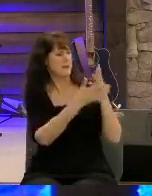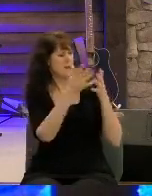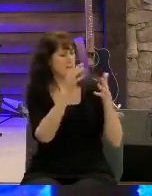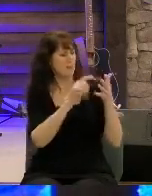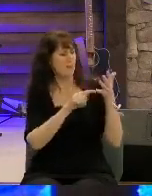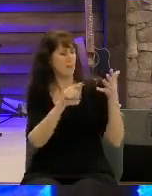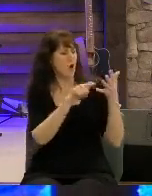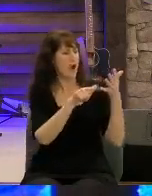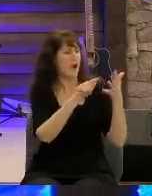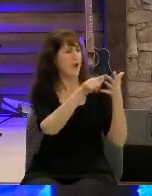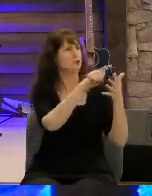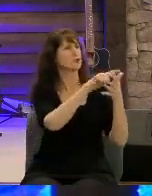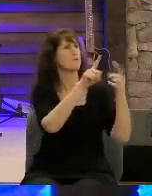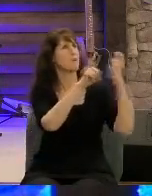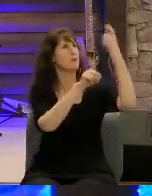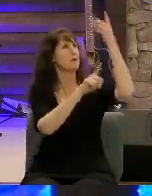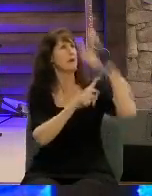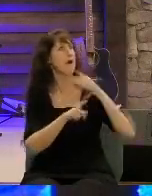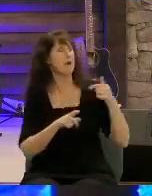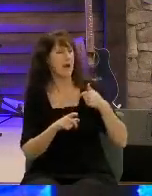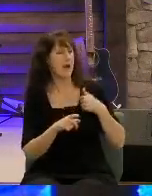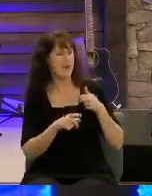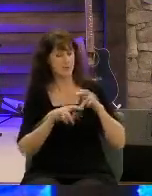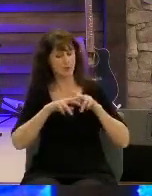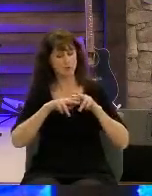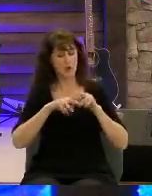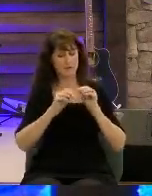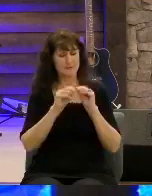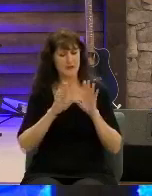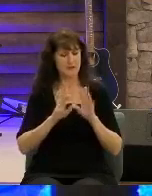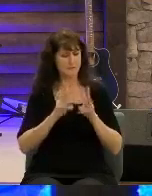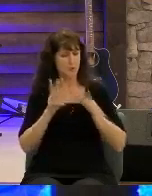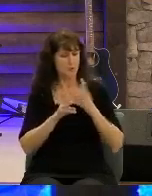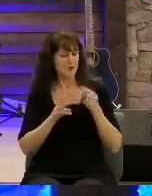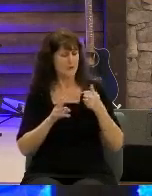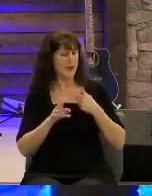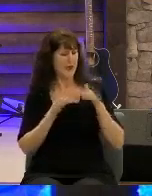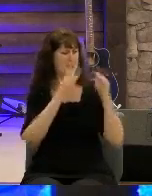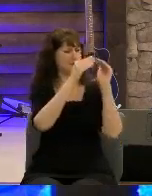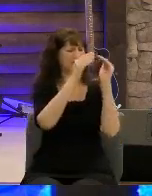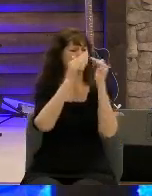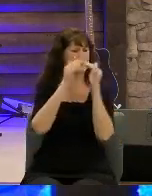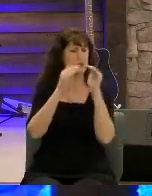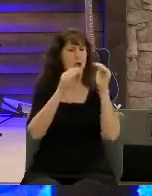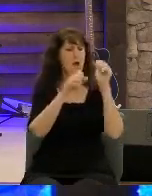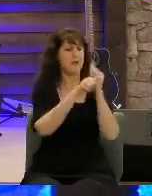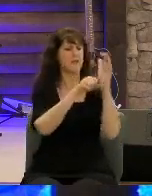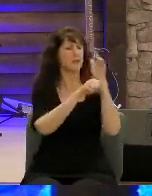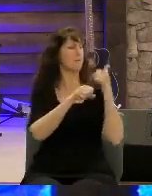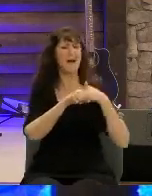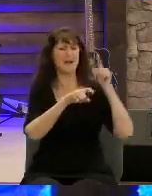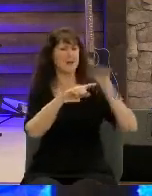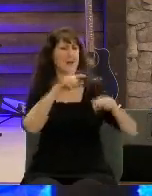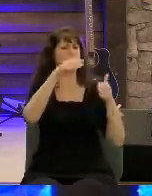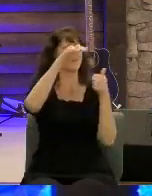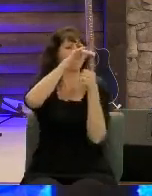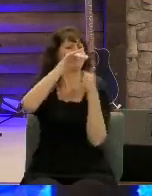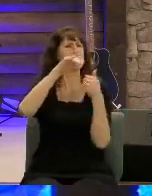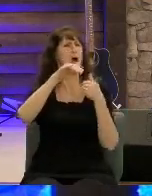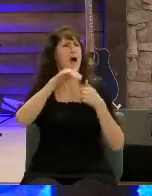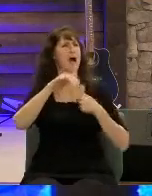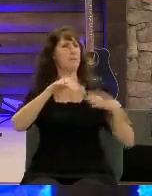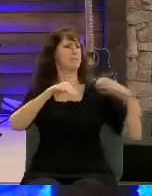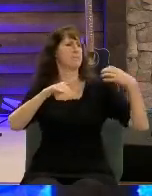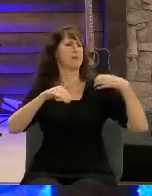and the only vine. I am the salt and light of the world. I am the city on a hill, and I cannot be hidden. I'm an ambassador